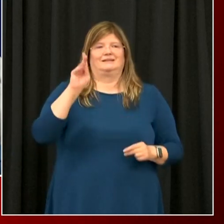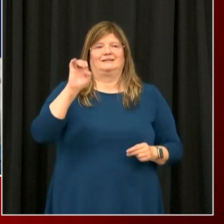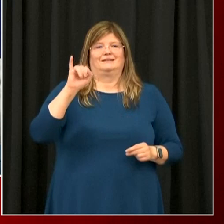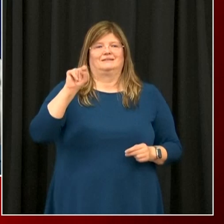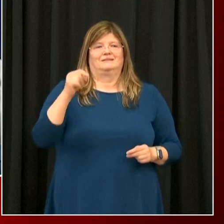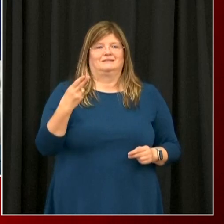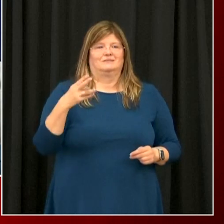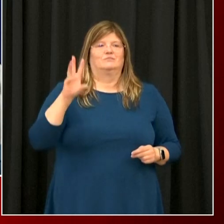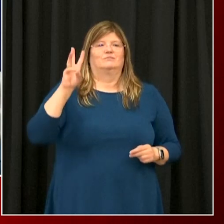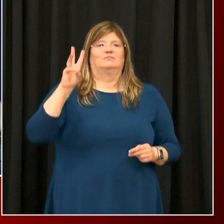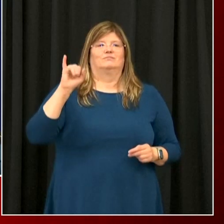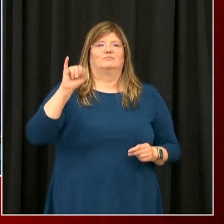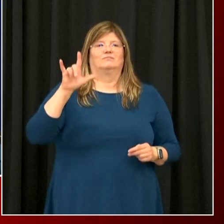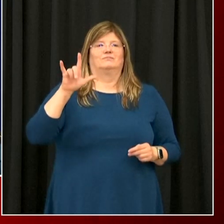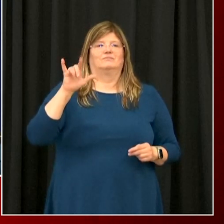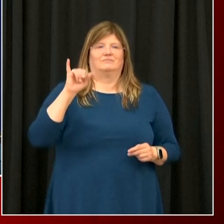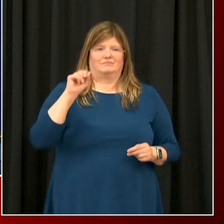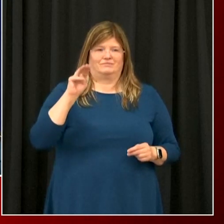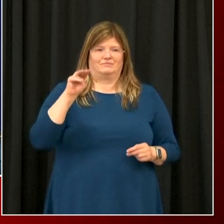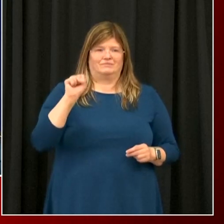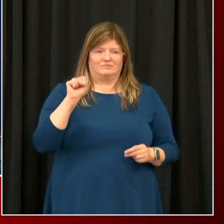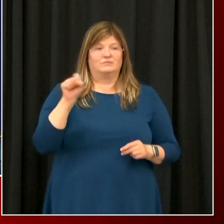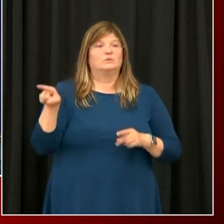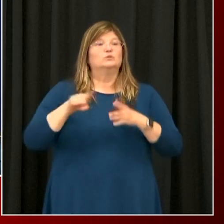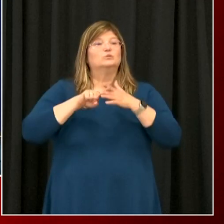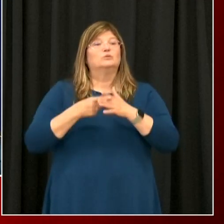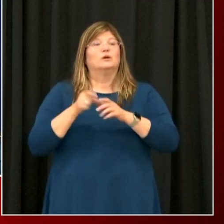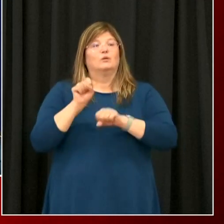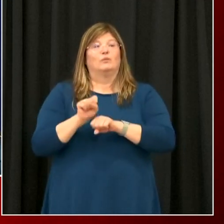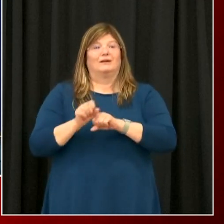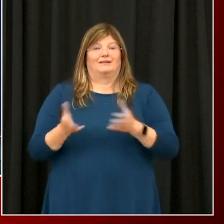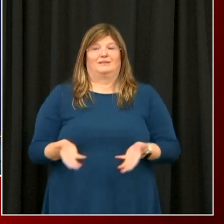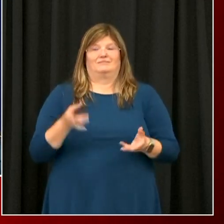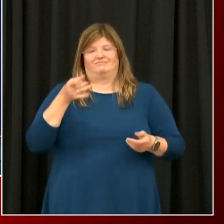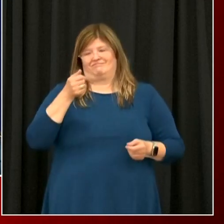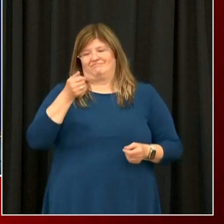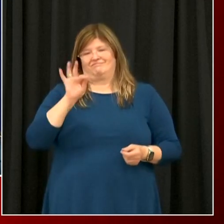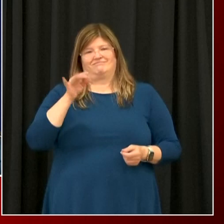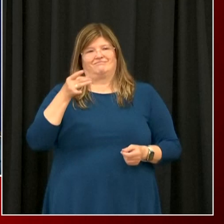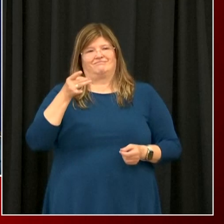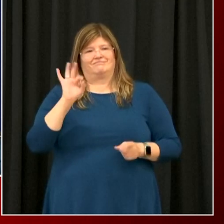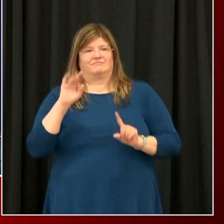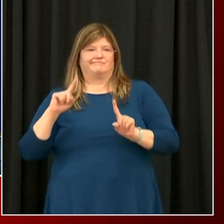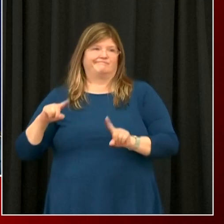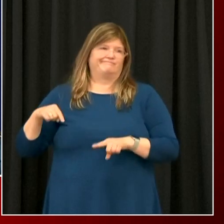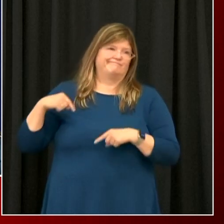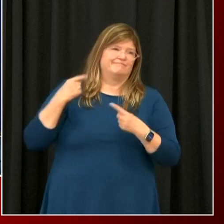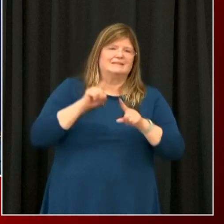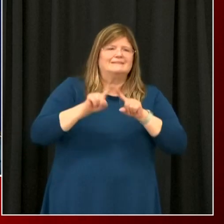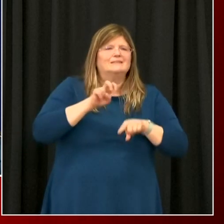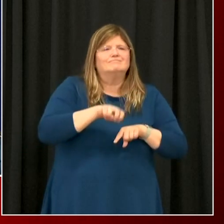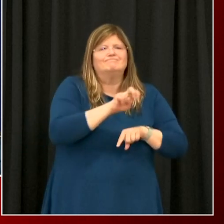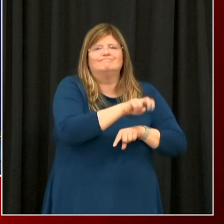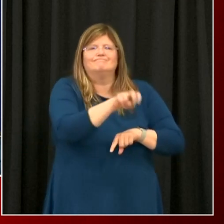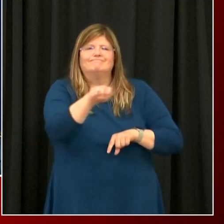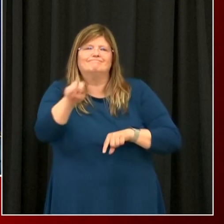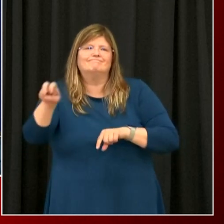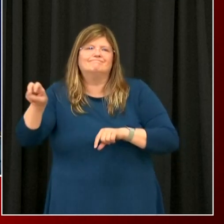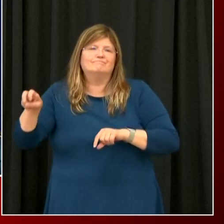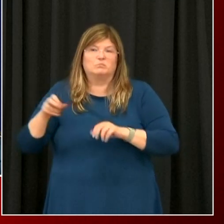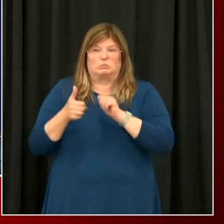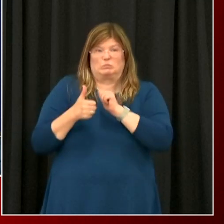in 1989, served in various assignments throughout the city. Most recently, he served in a critical